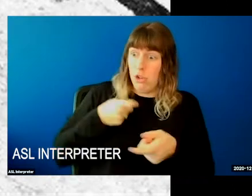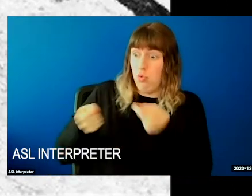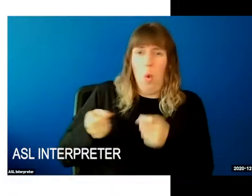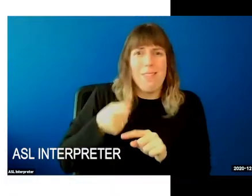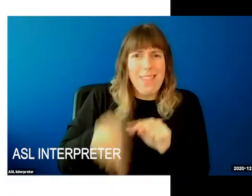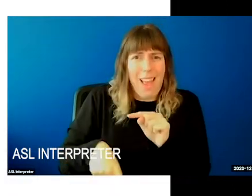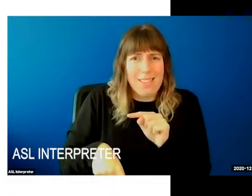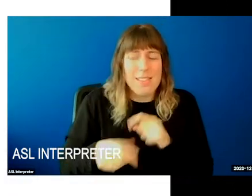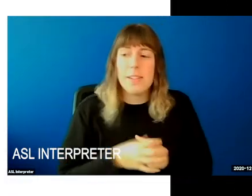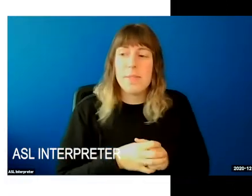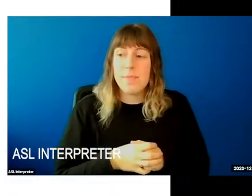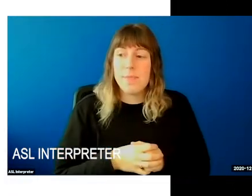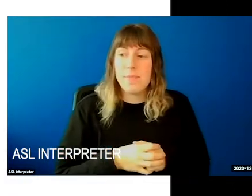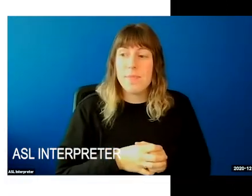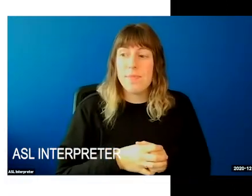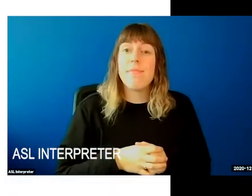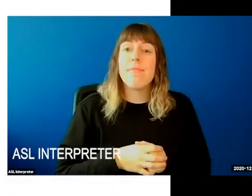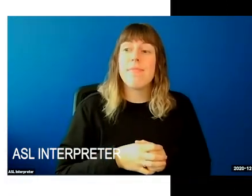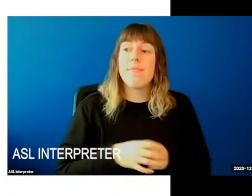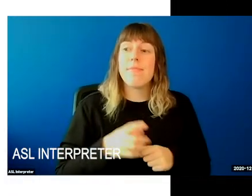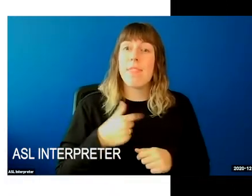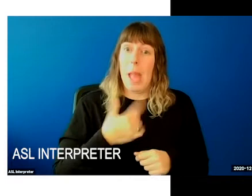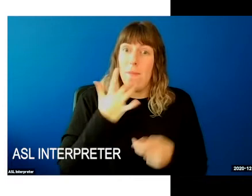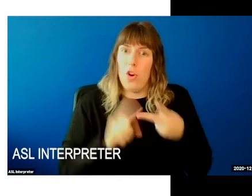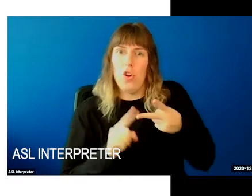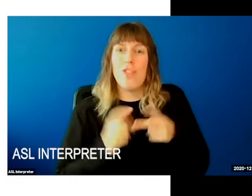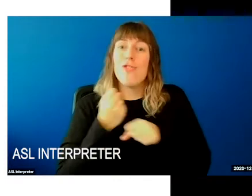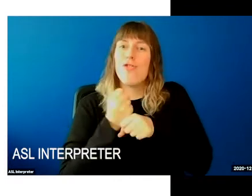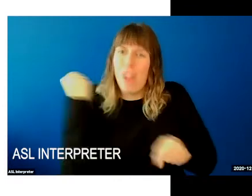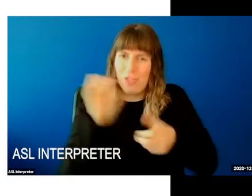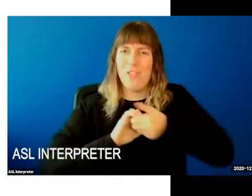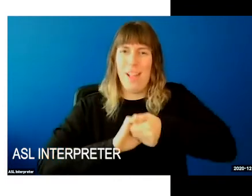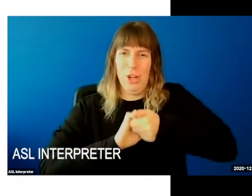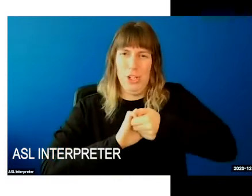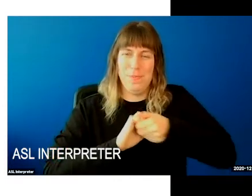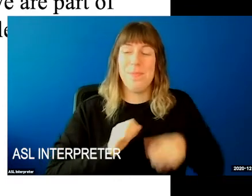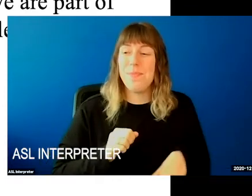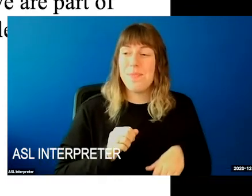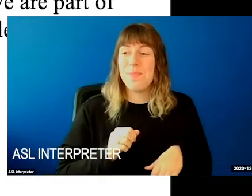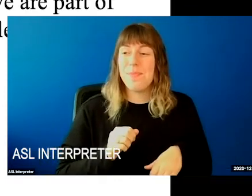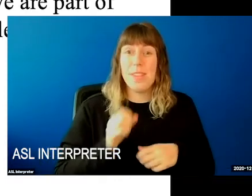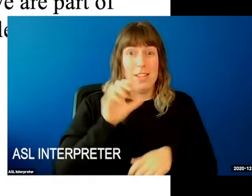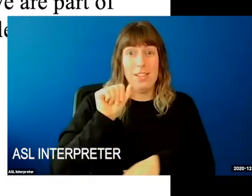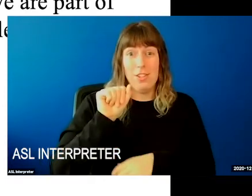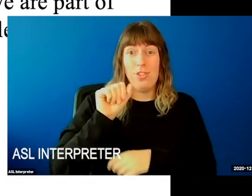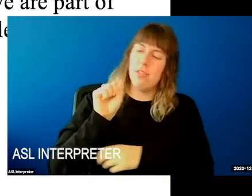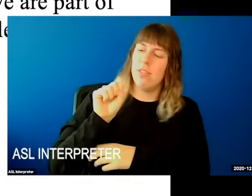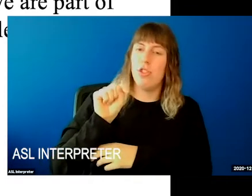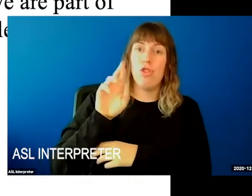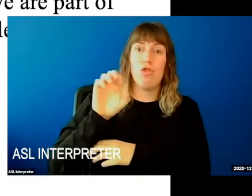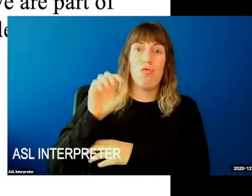what's required instead is something I call stretch collaboration. And stretch collaboration is different